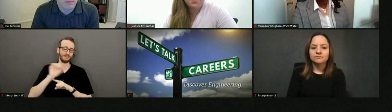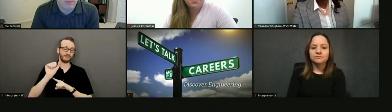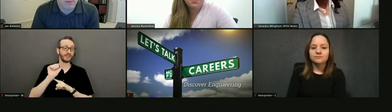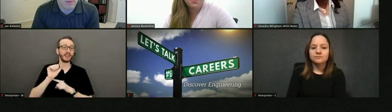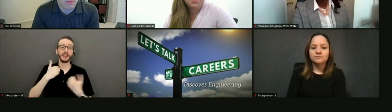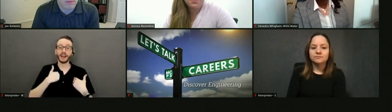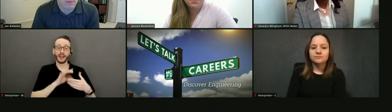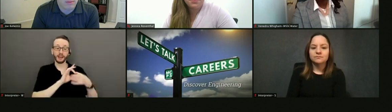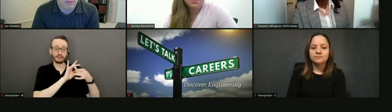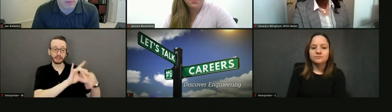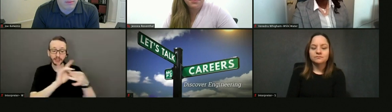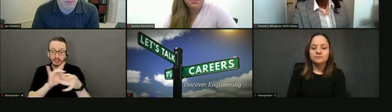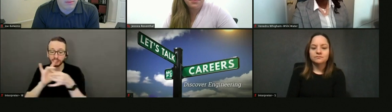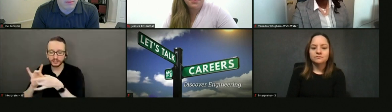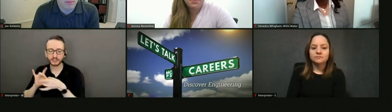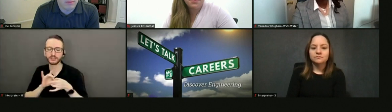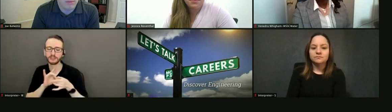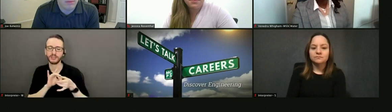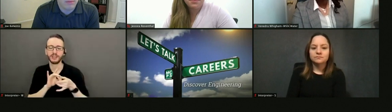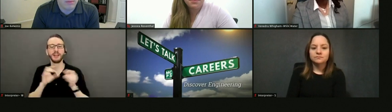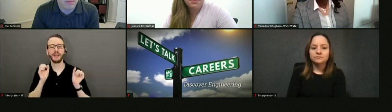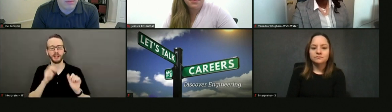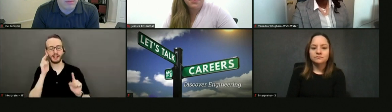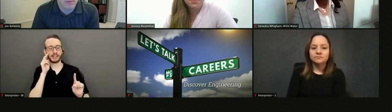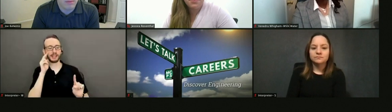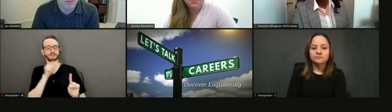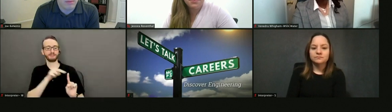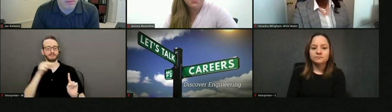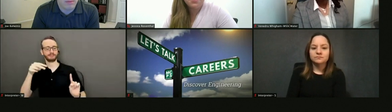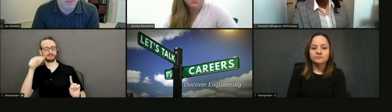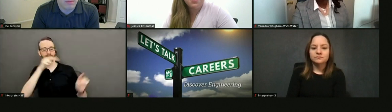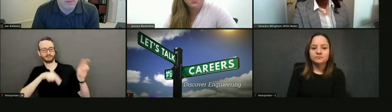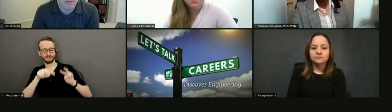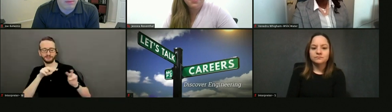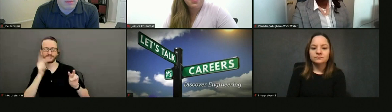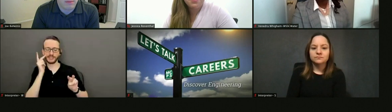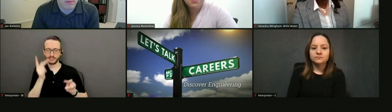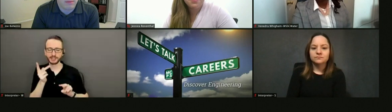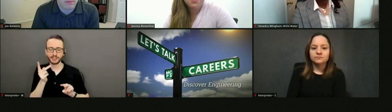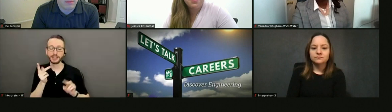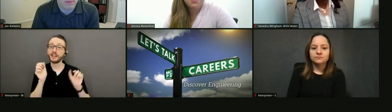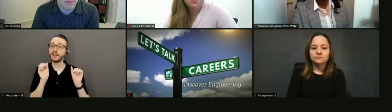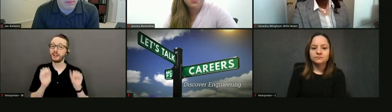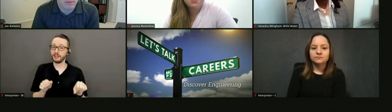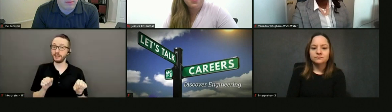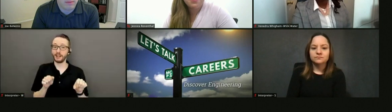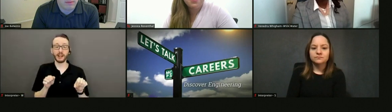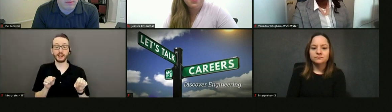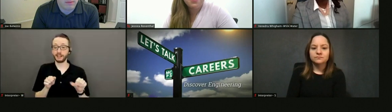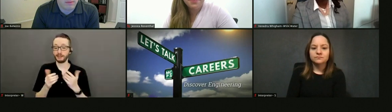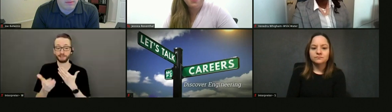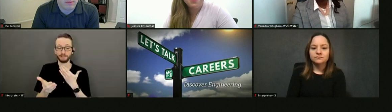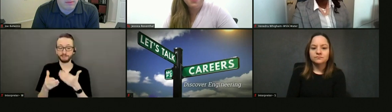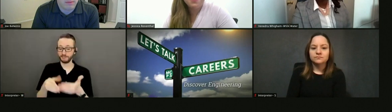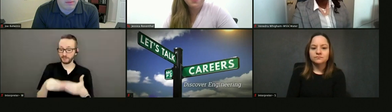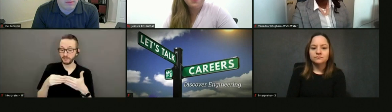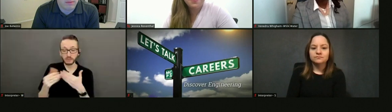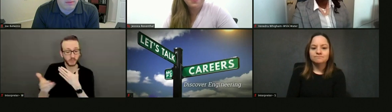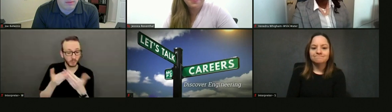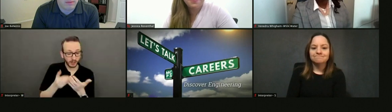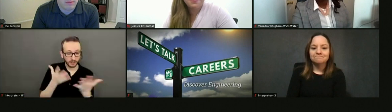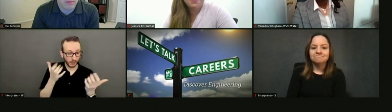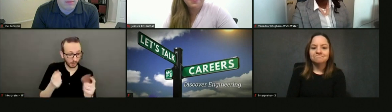network and I see things kind of at a different perspective. And I kind of get to move and to do whatever I would like to do.